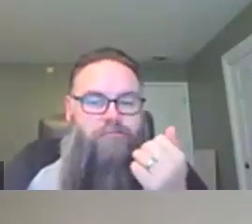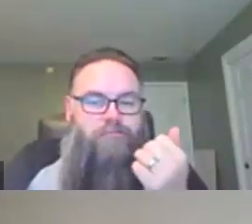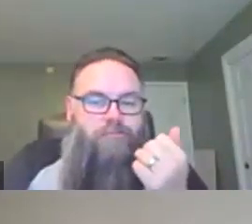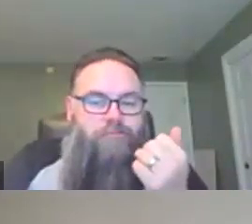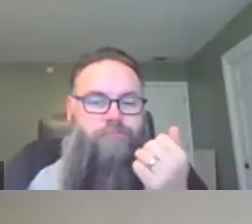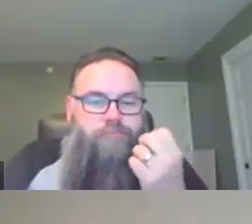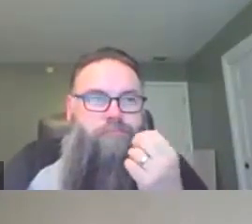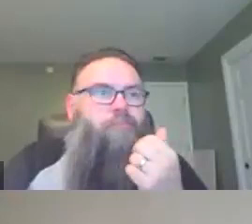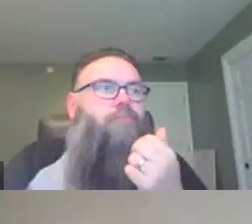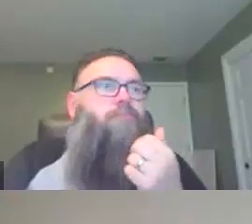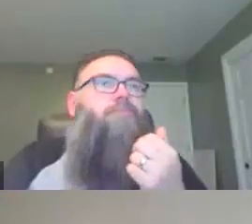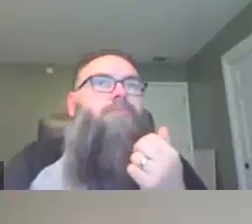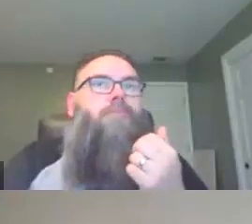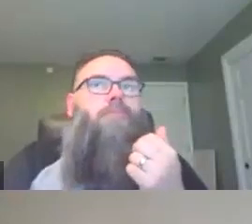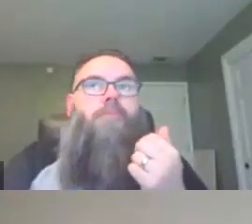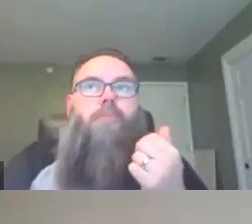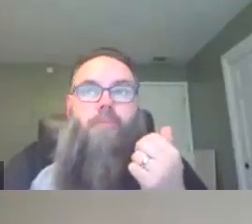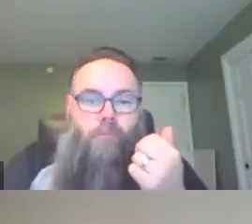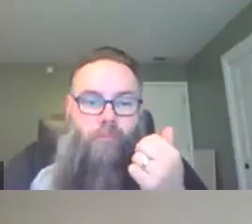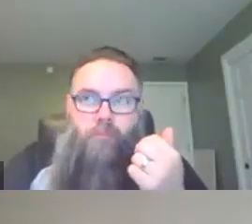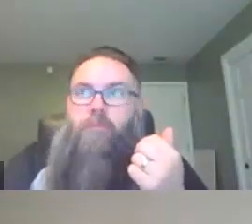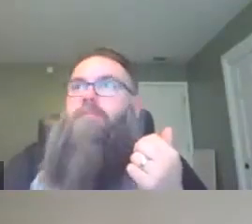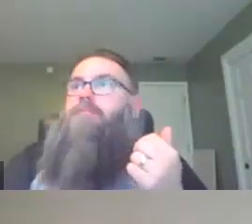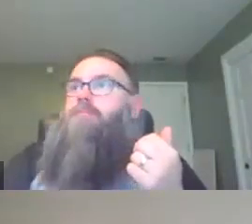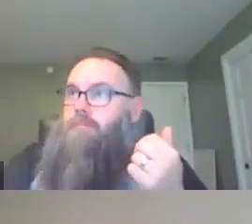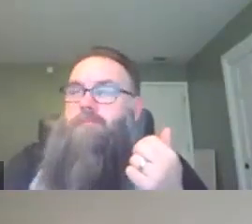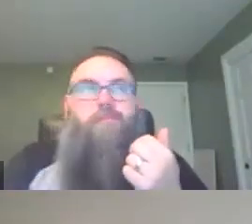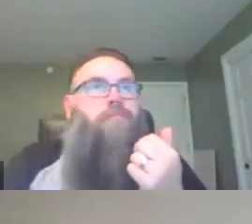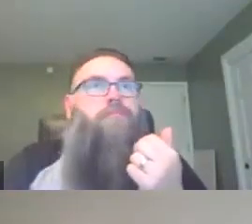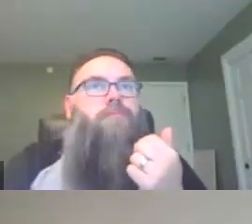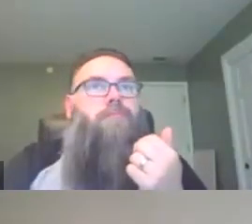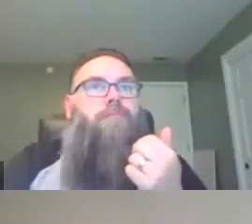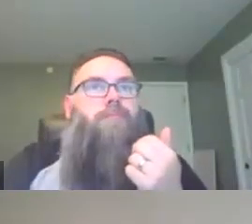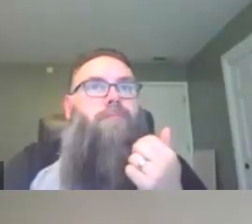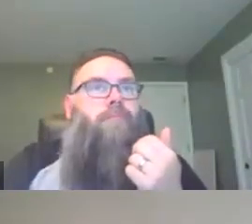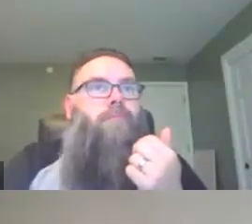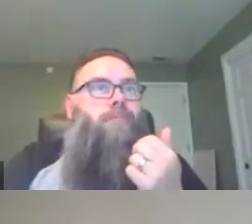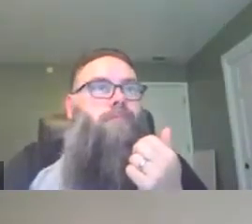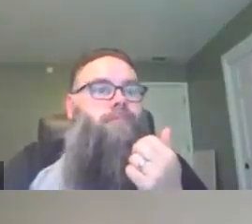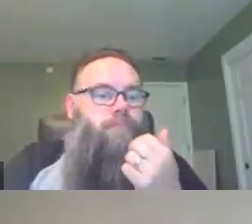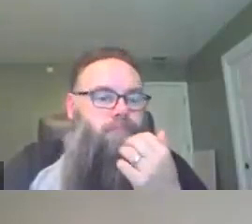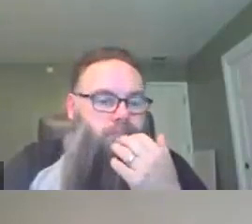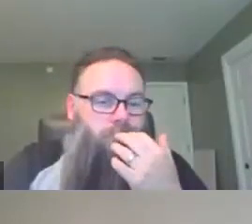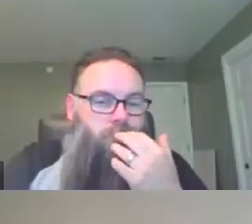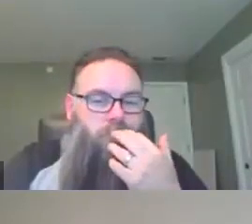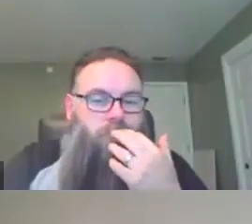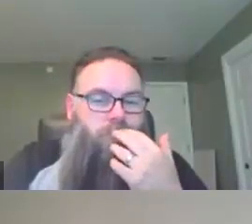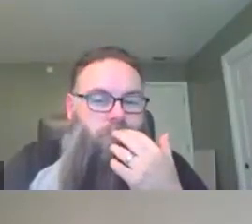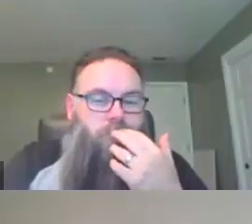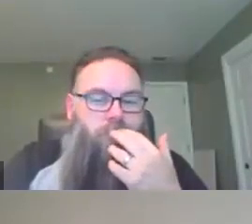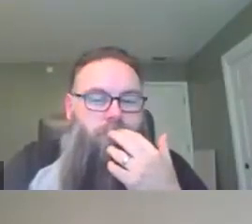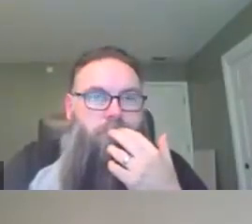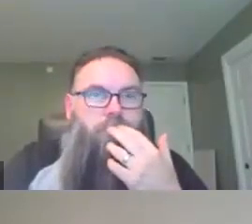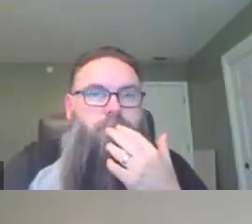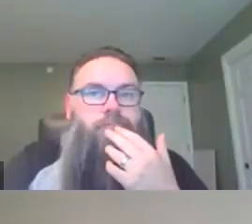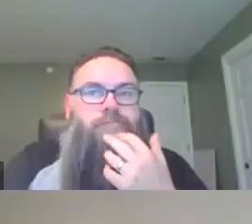And that would include able riders. So there's some kids that are going to be able to do some horseback riding, acing autism, which